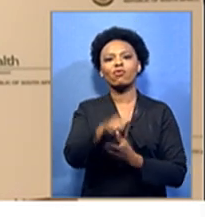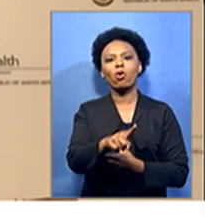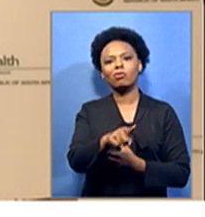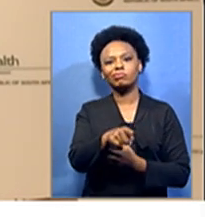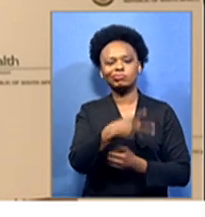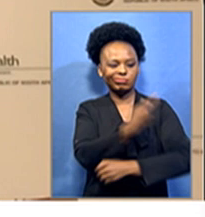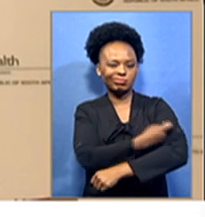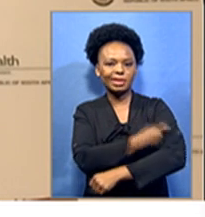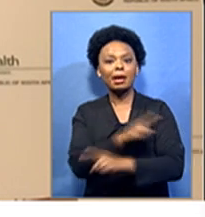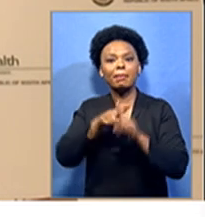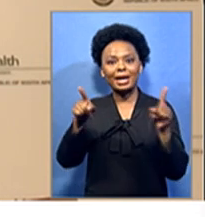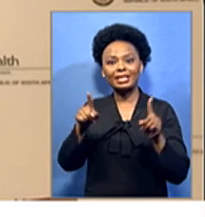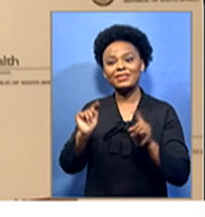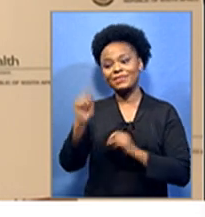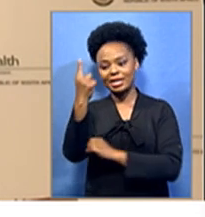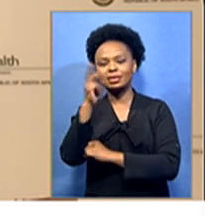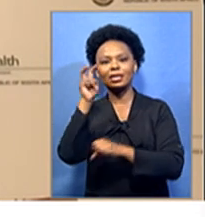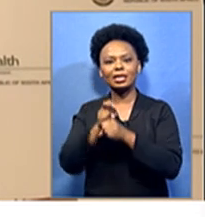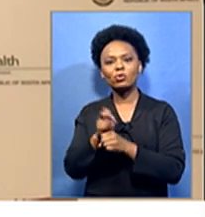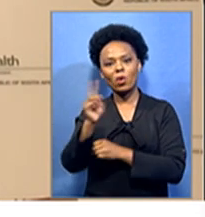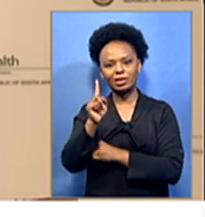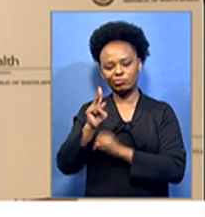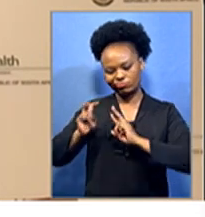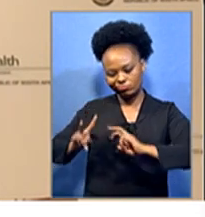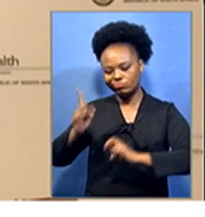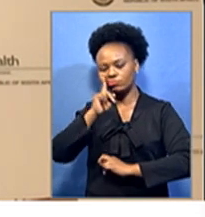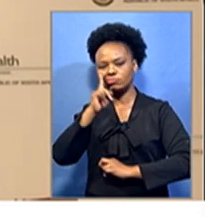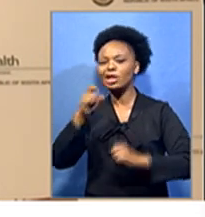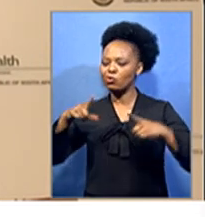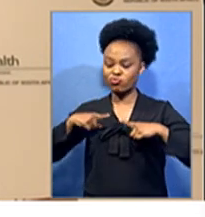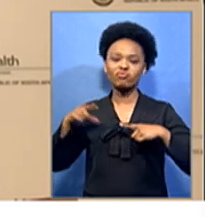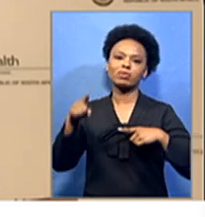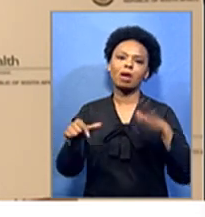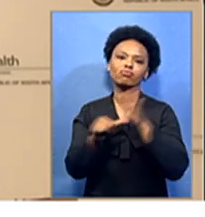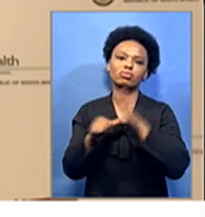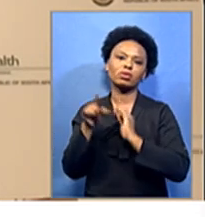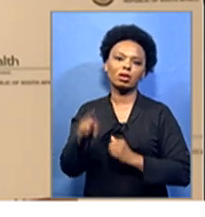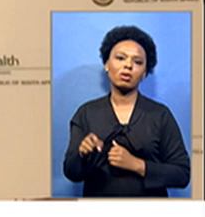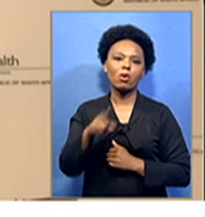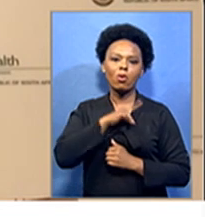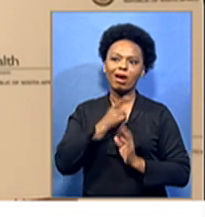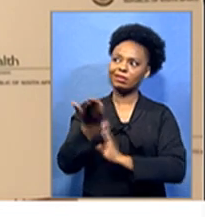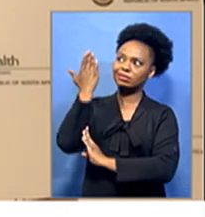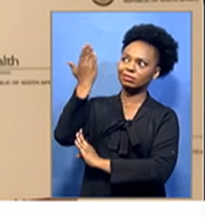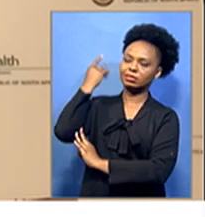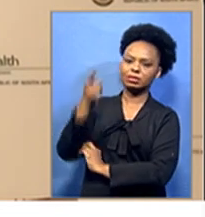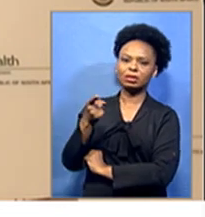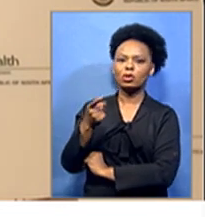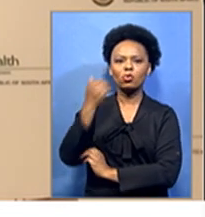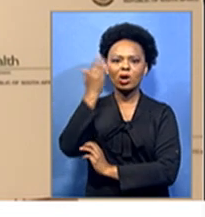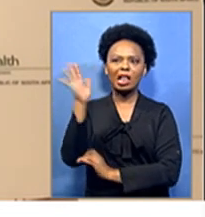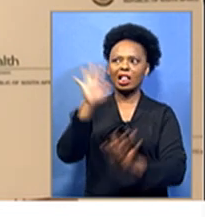study because for the previous results that we have seen, we just want to make sure that we